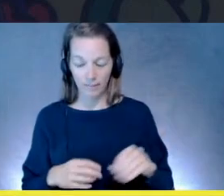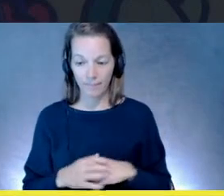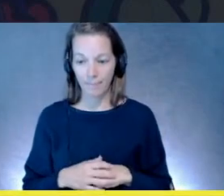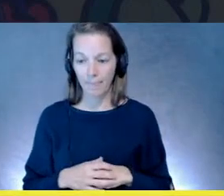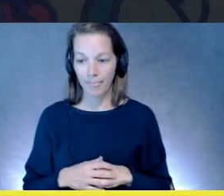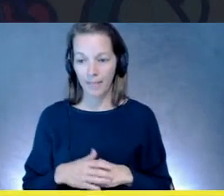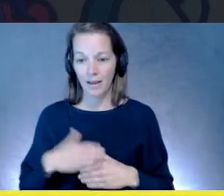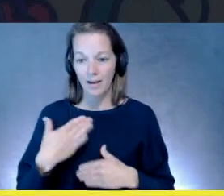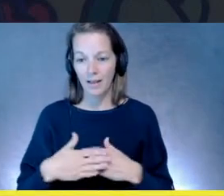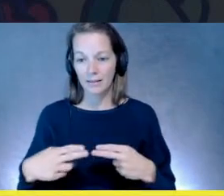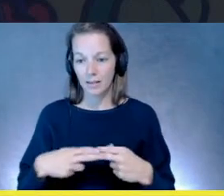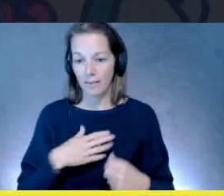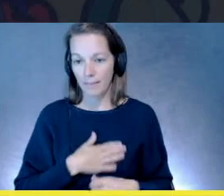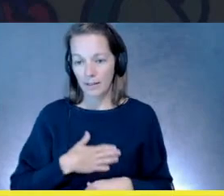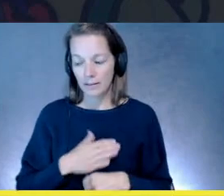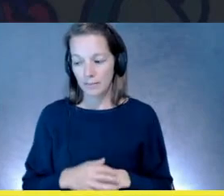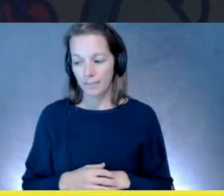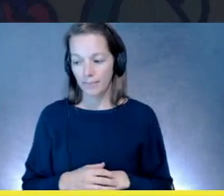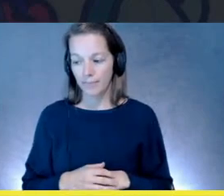please.